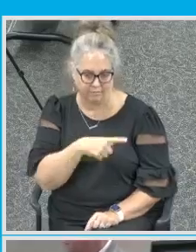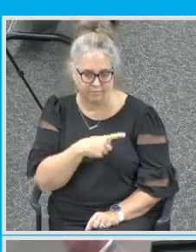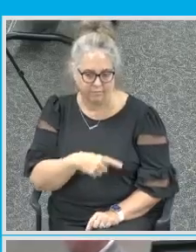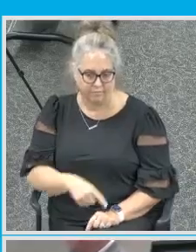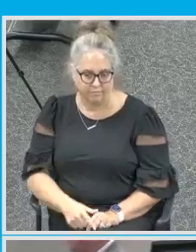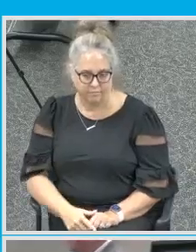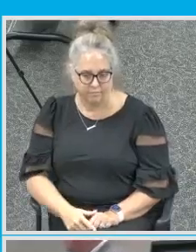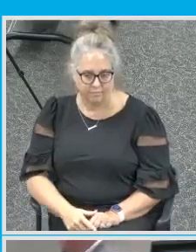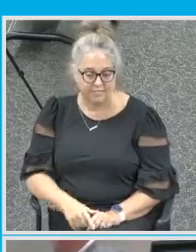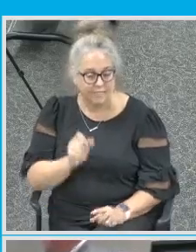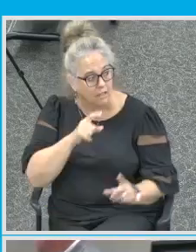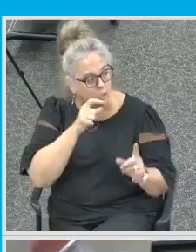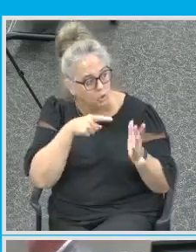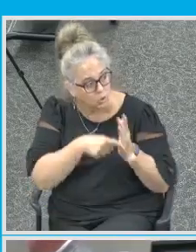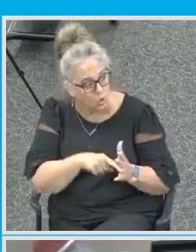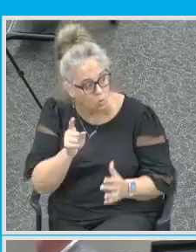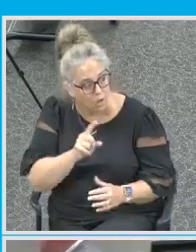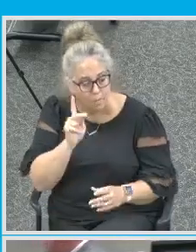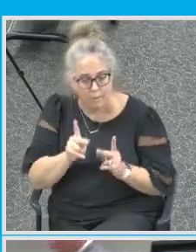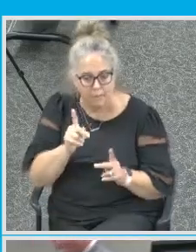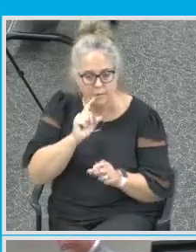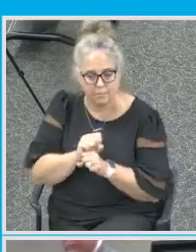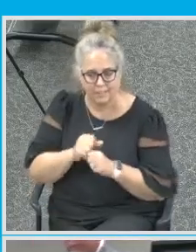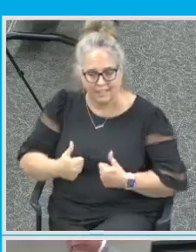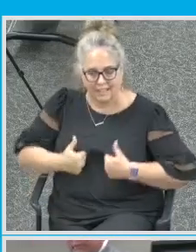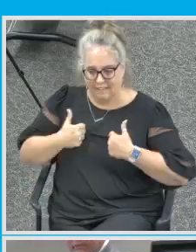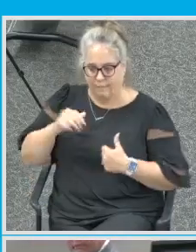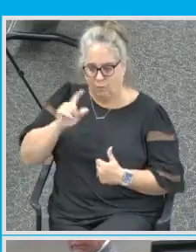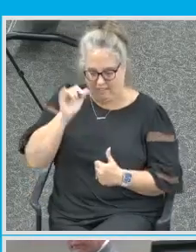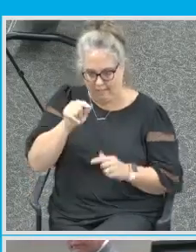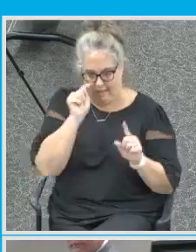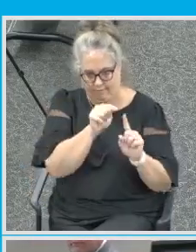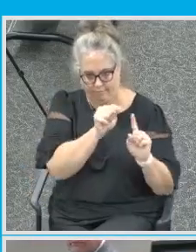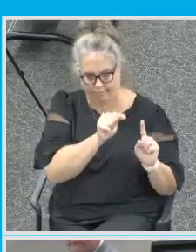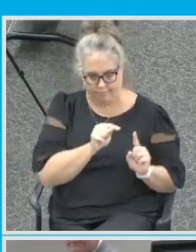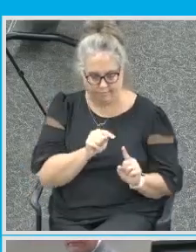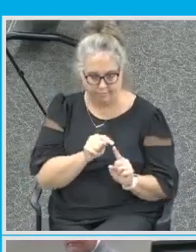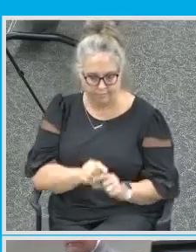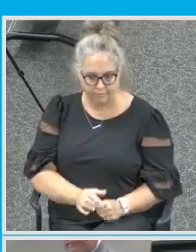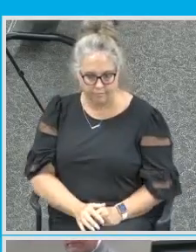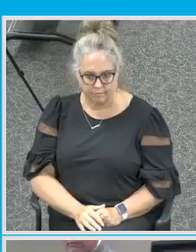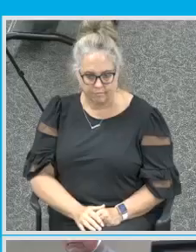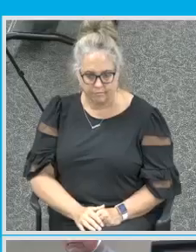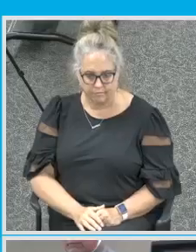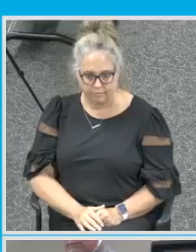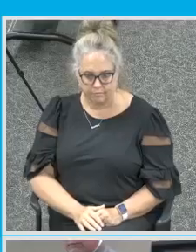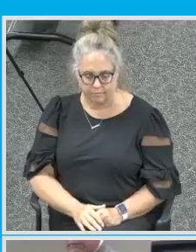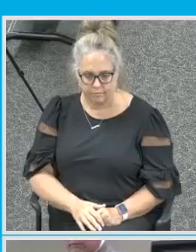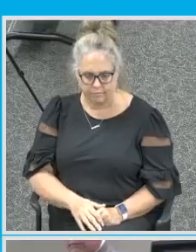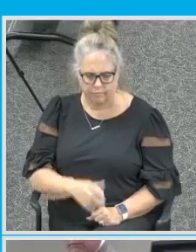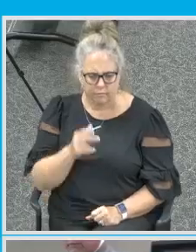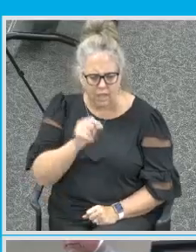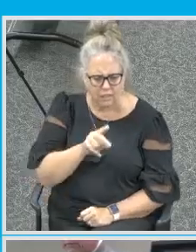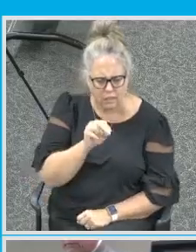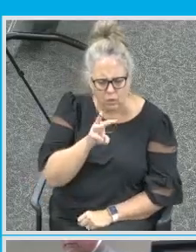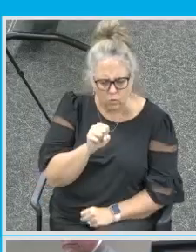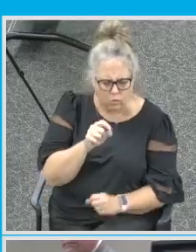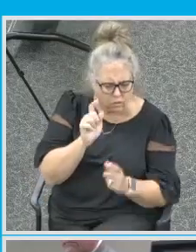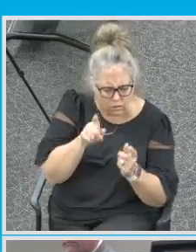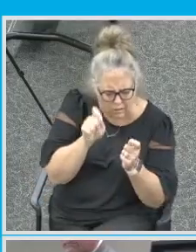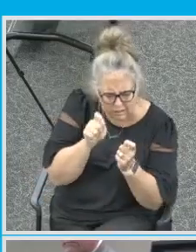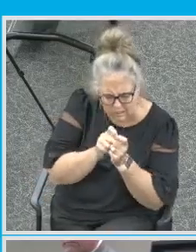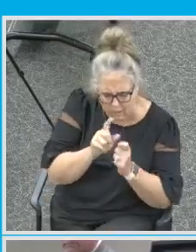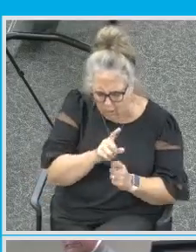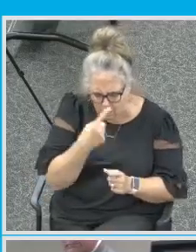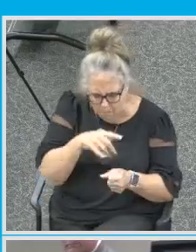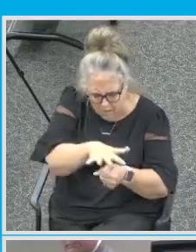because the whole county, when we originally got reports, the media would ask us, tell me exactly the location of where that person's